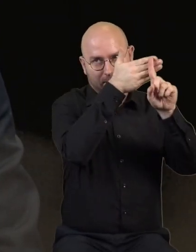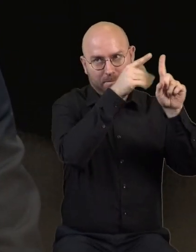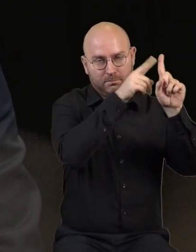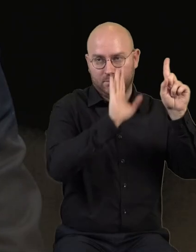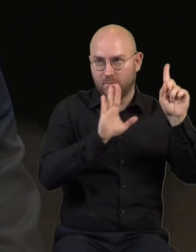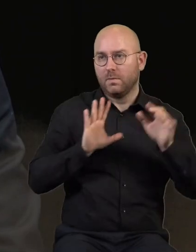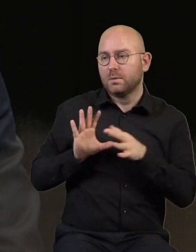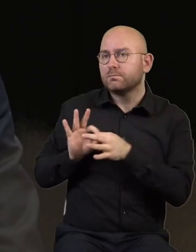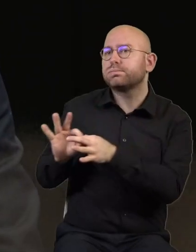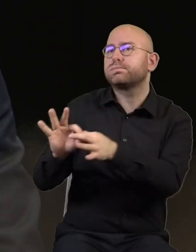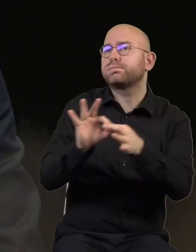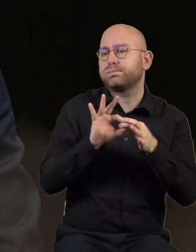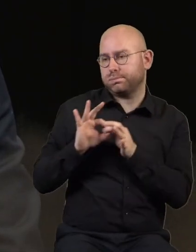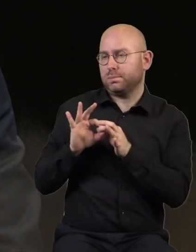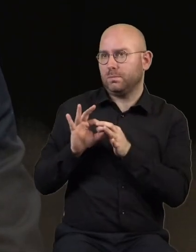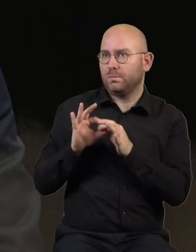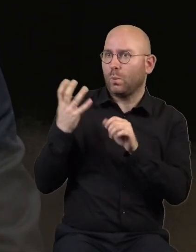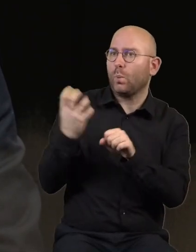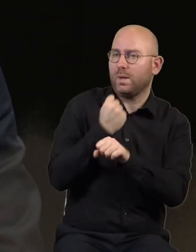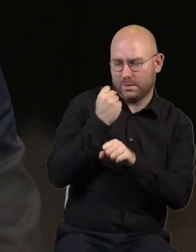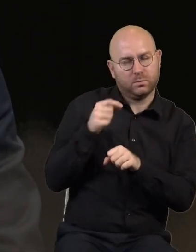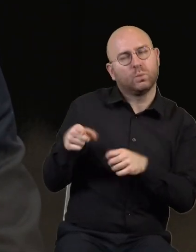other objectives referring to